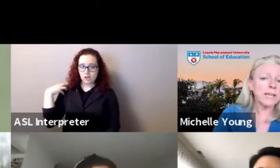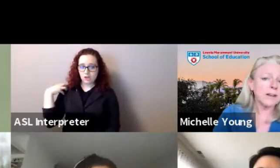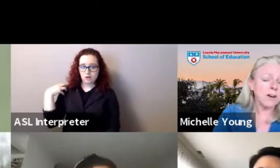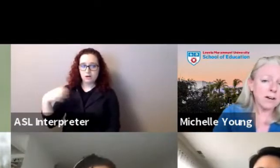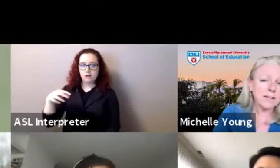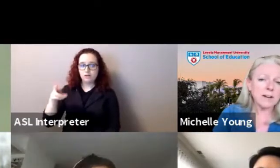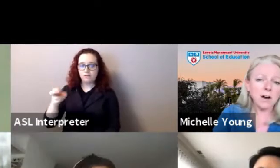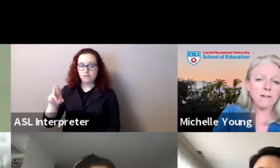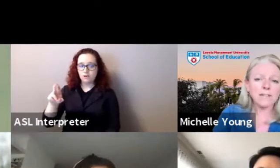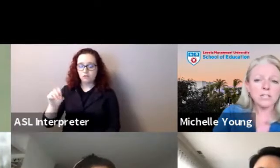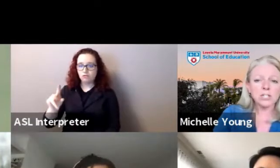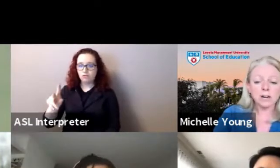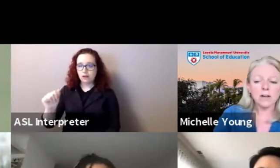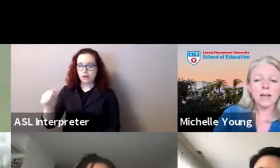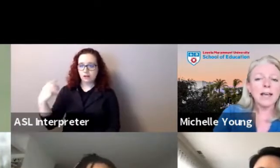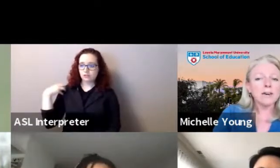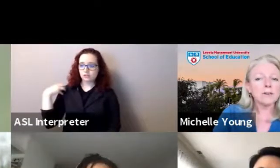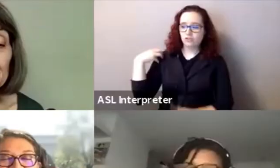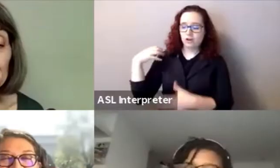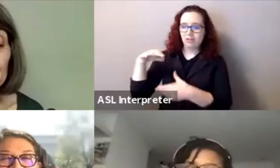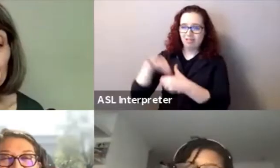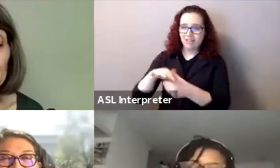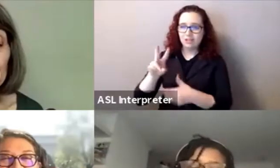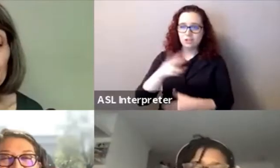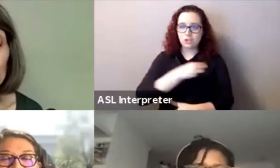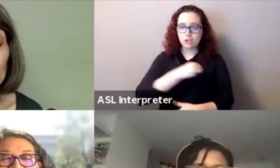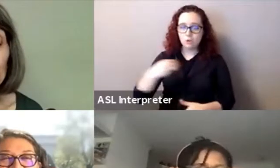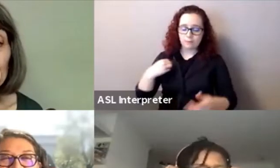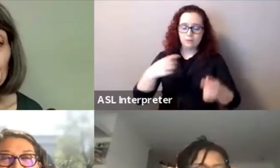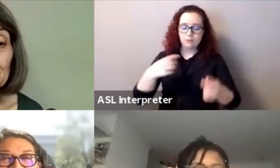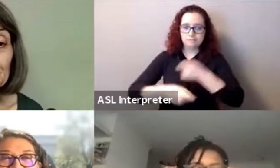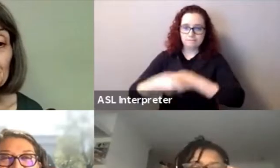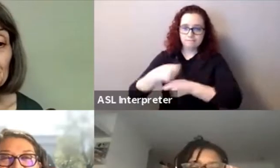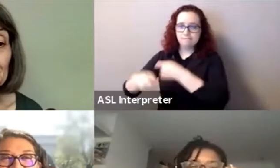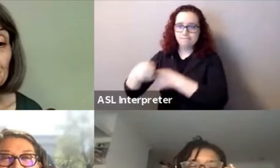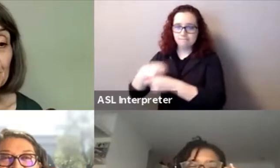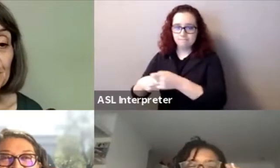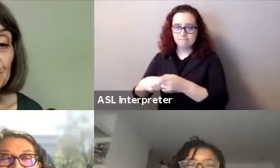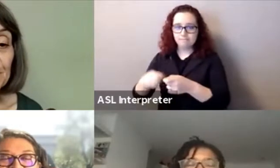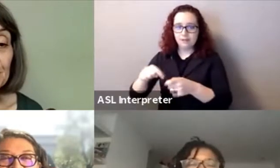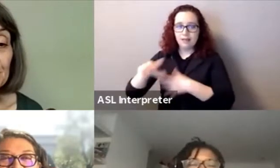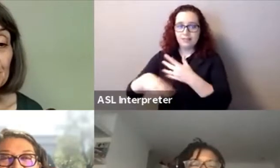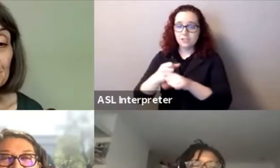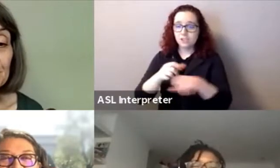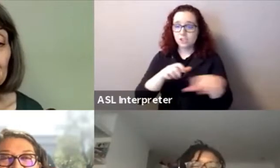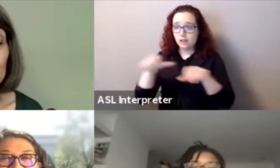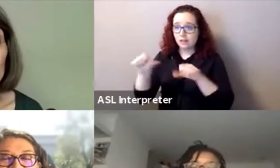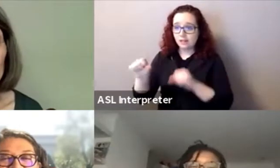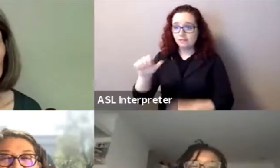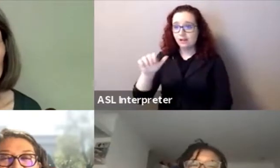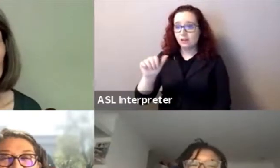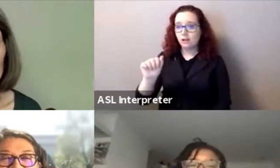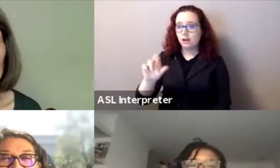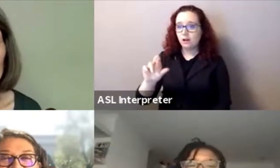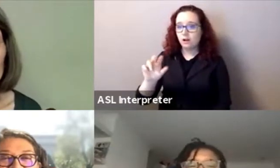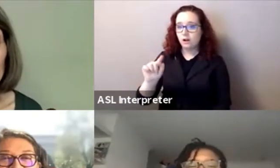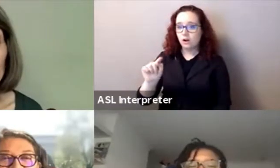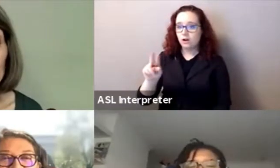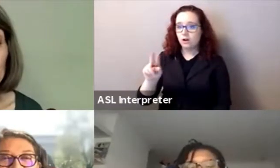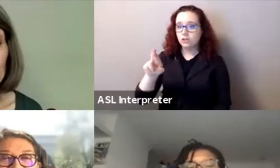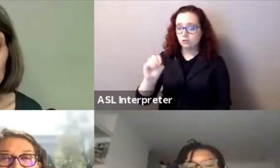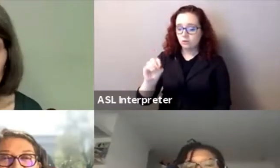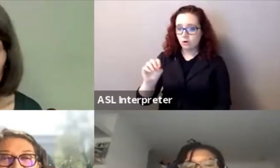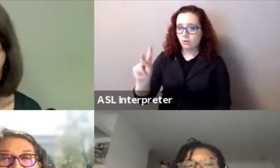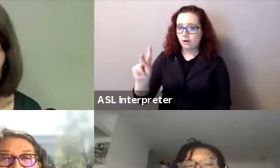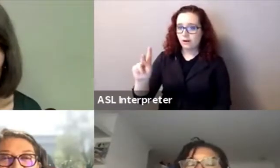members rotate on and off each year, and our 2 outgoing members this year are Arturo Olivares and Kathy